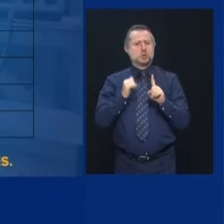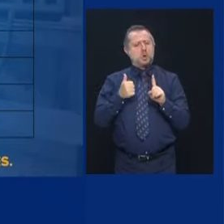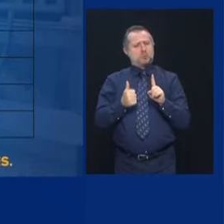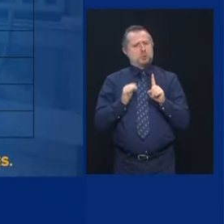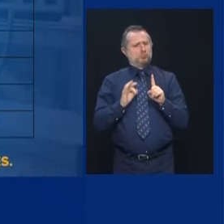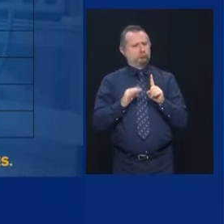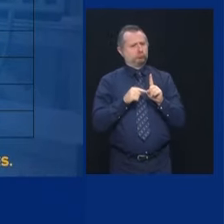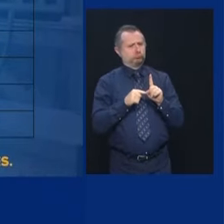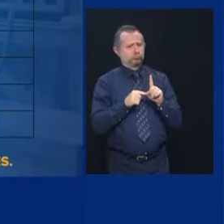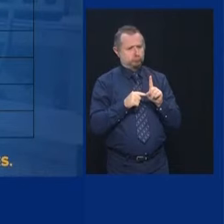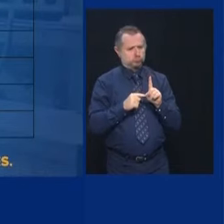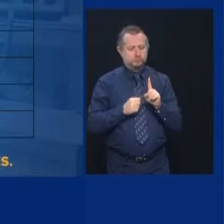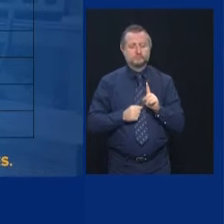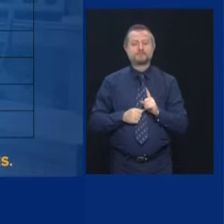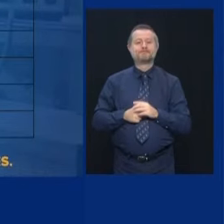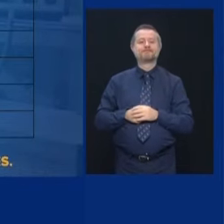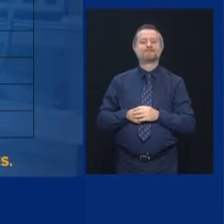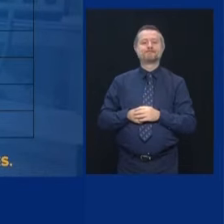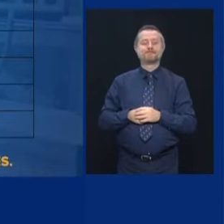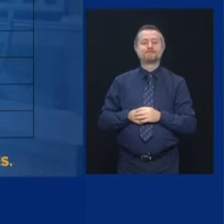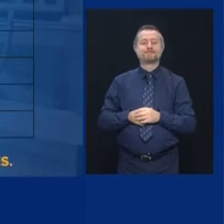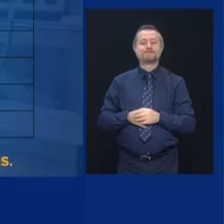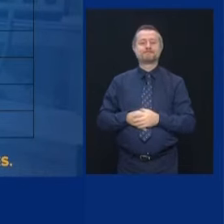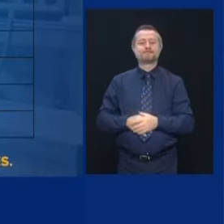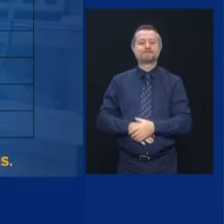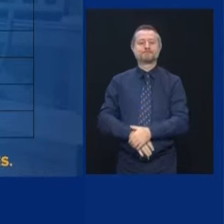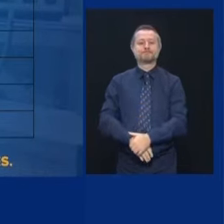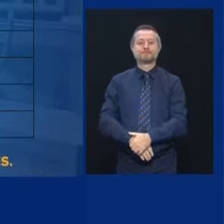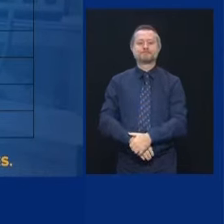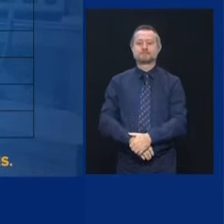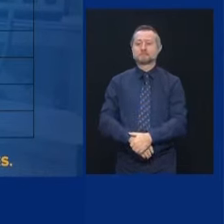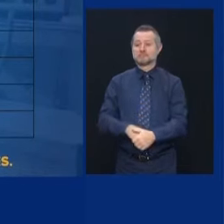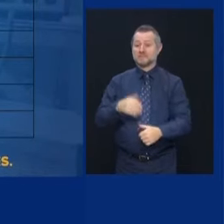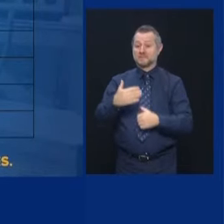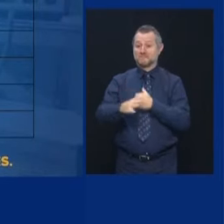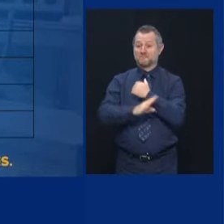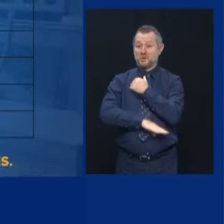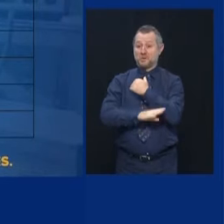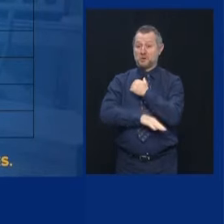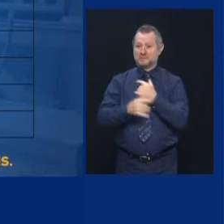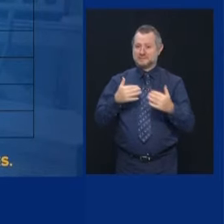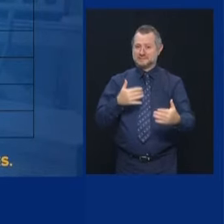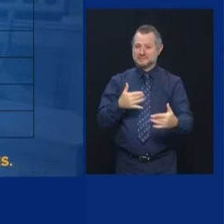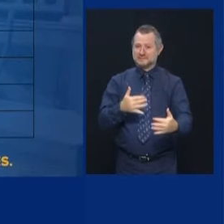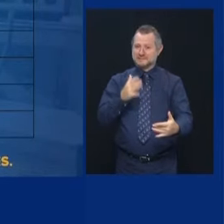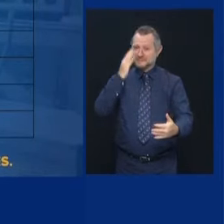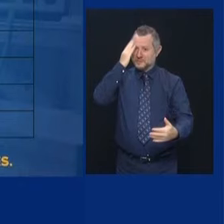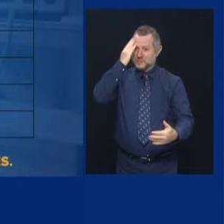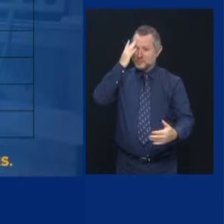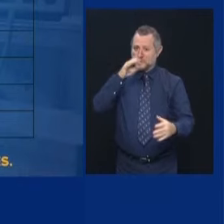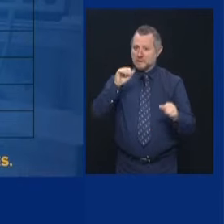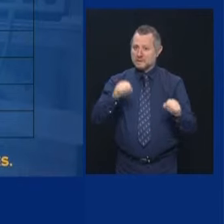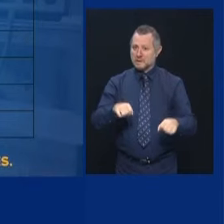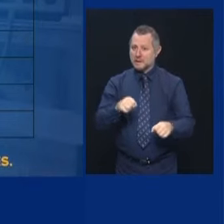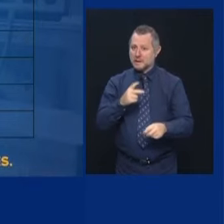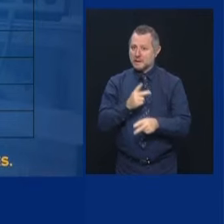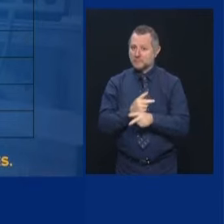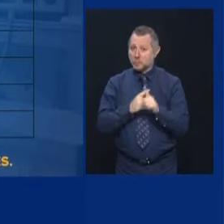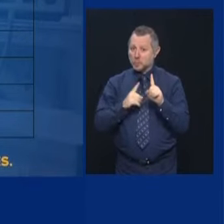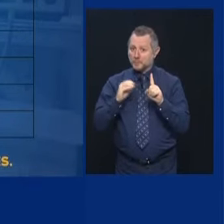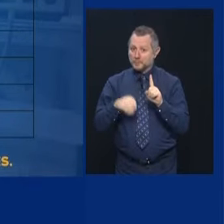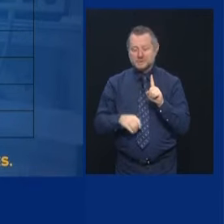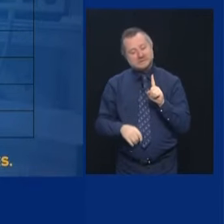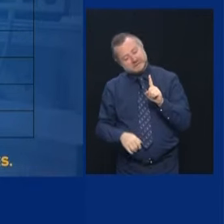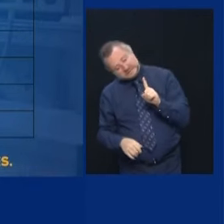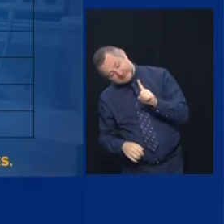And it's, as we're going into the fall, I believe it's going to be practically unsustainable. But it's remarkable that